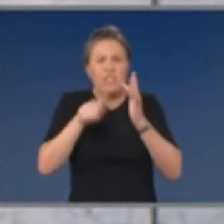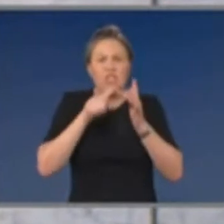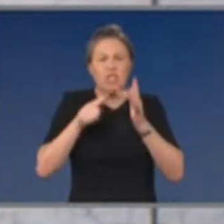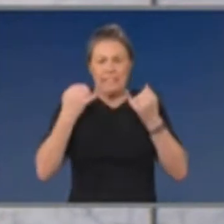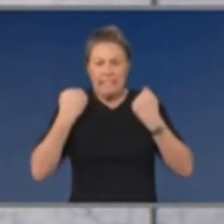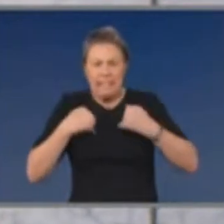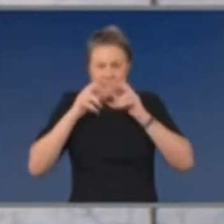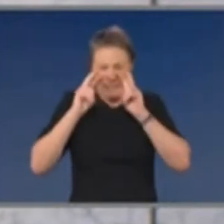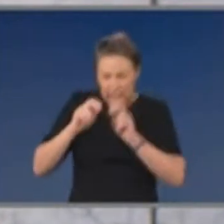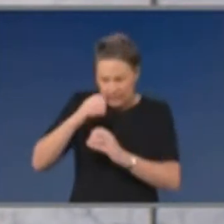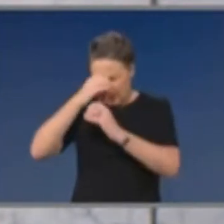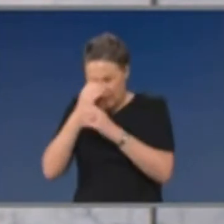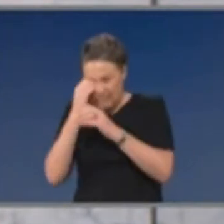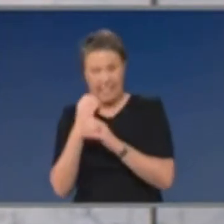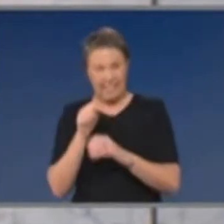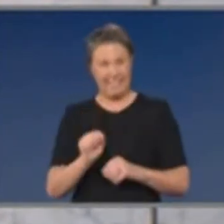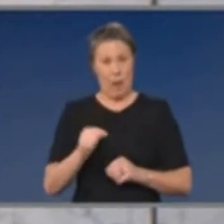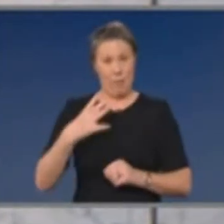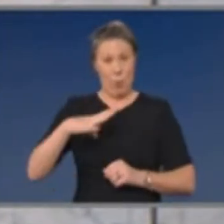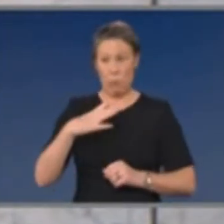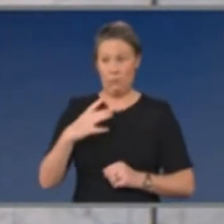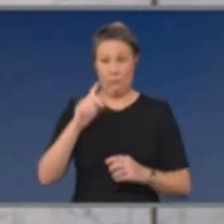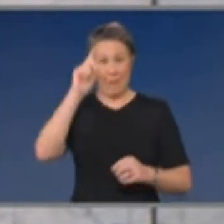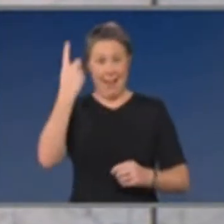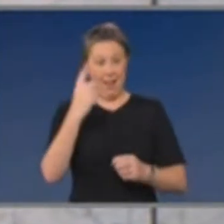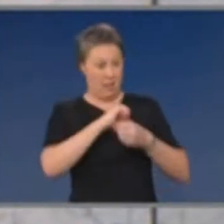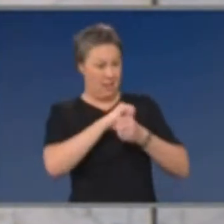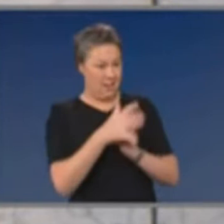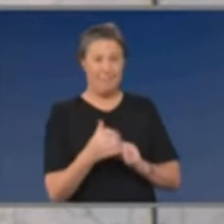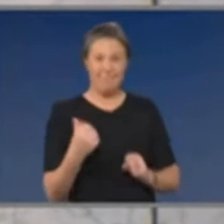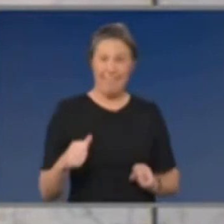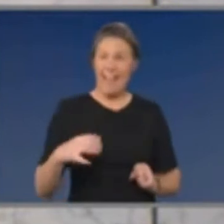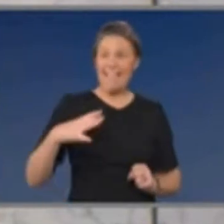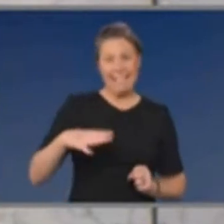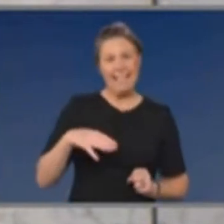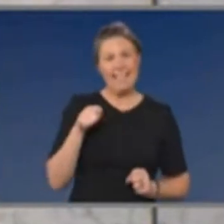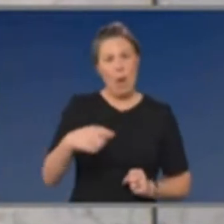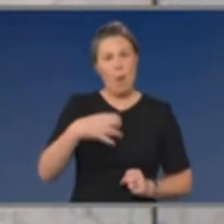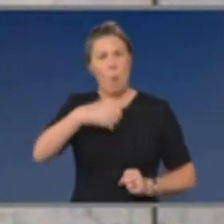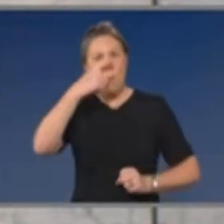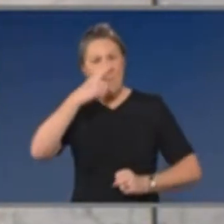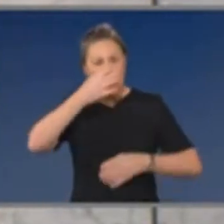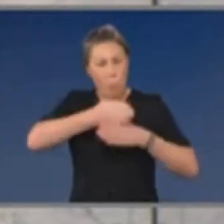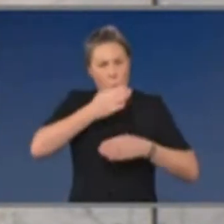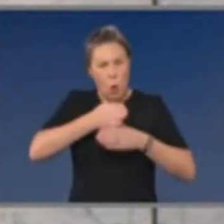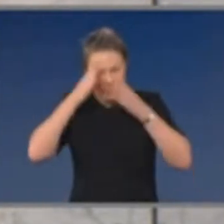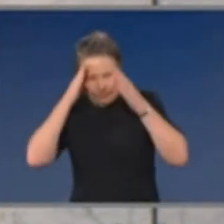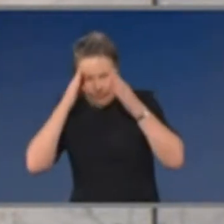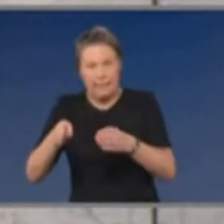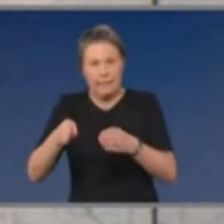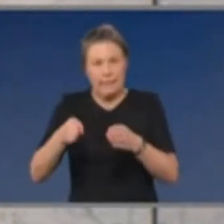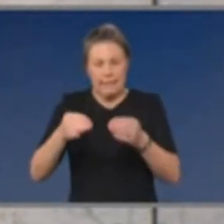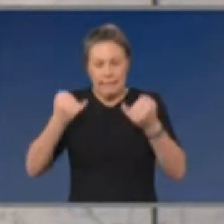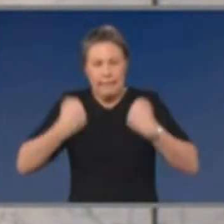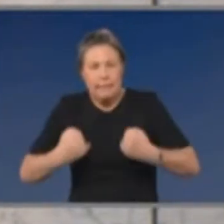of COVID-19, this is a skill set that is now needed. And so that was developed and funded in record time and